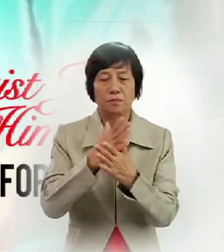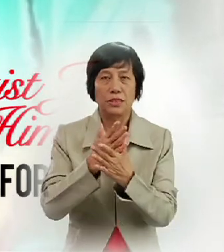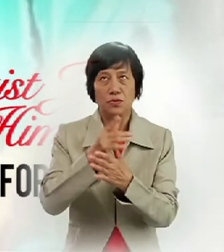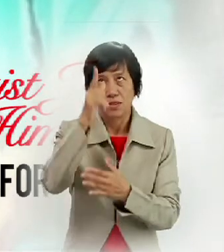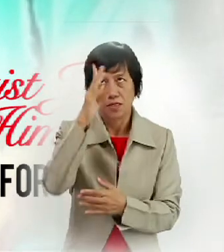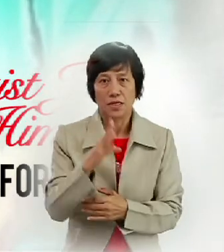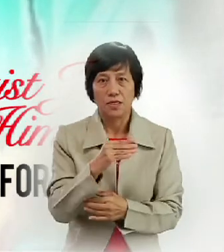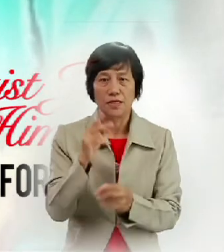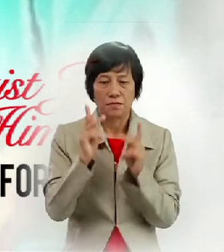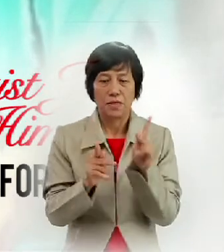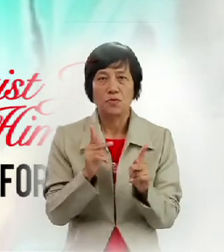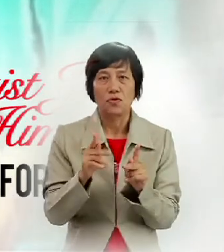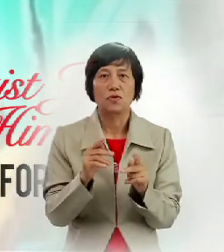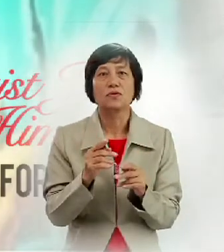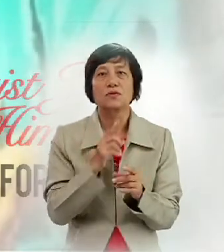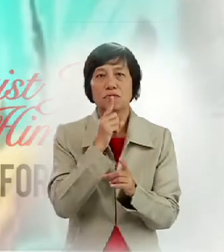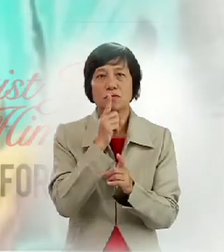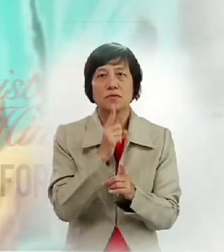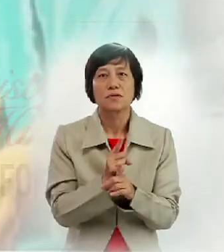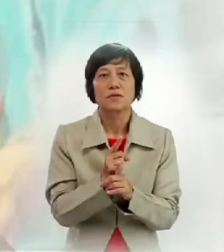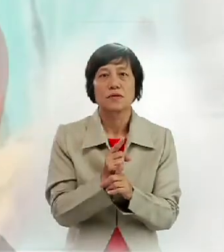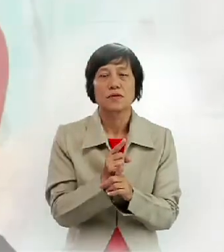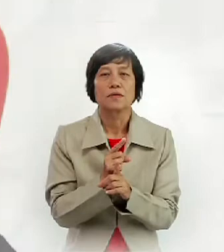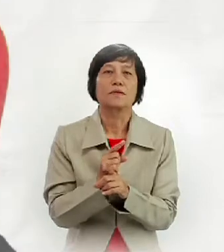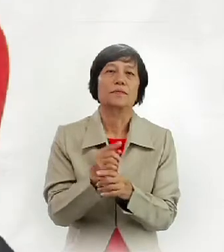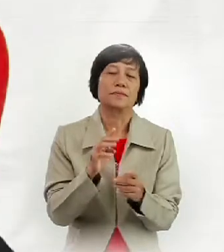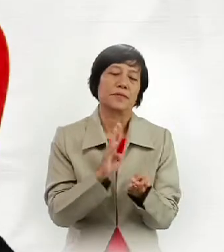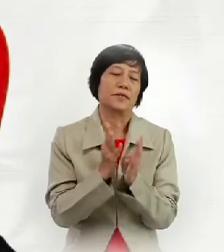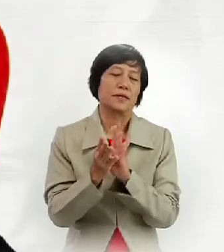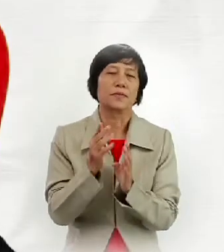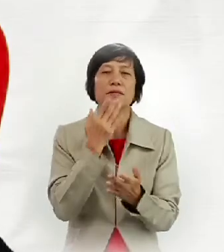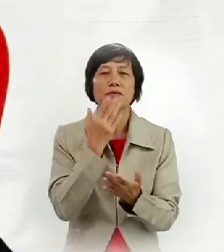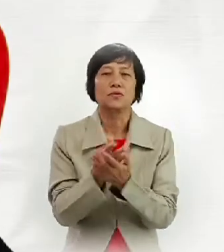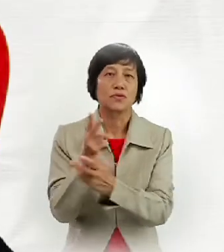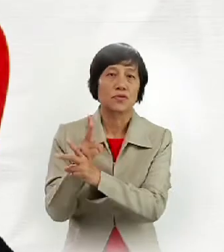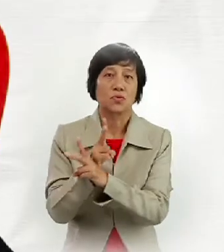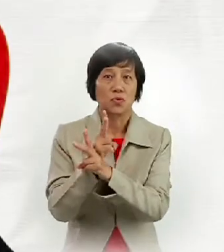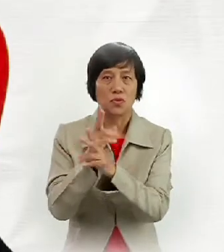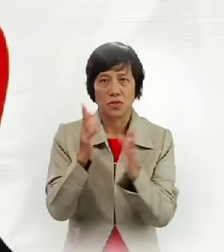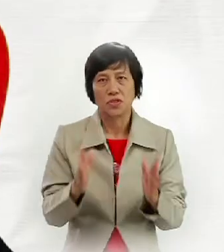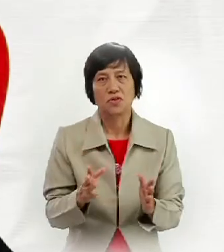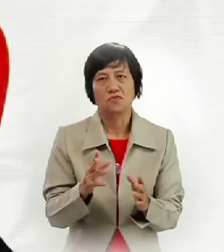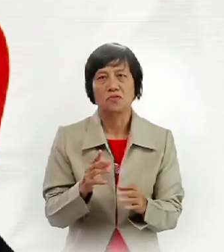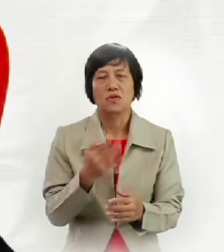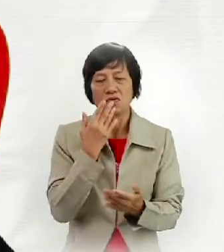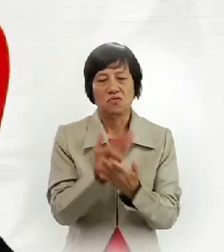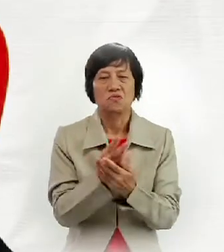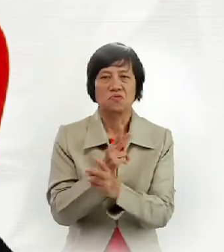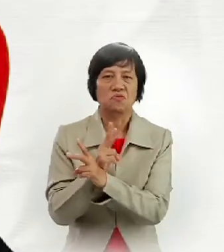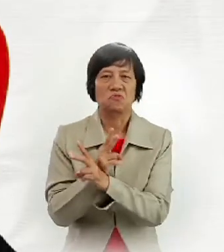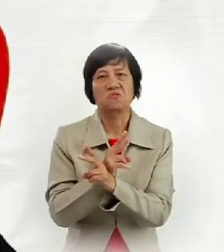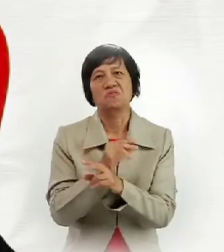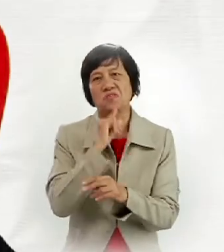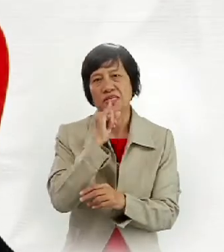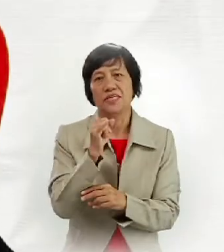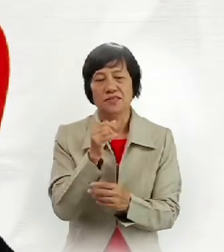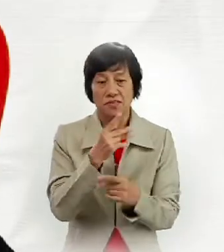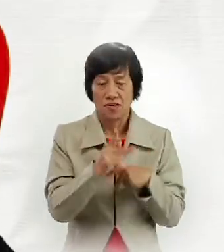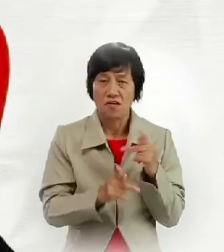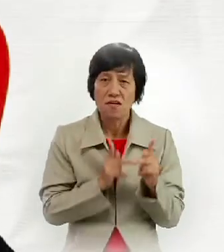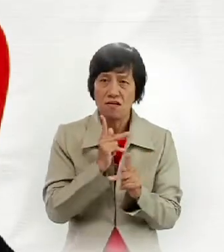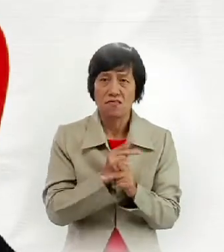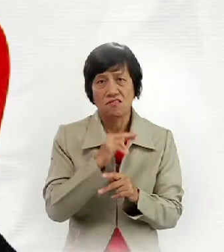by being a good steward. A good steward is selfless, not selfish.